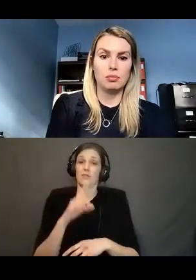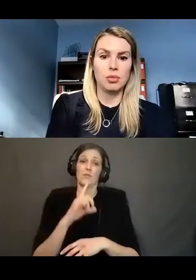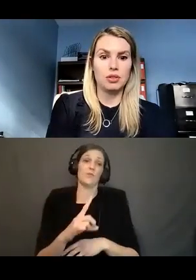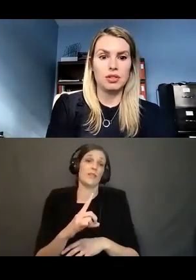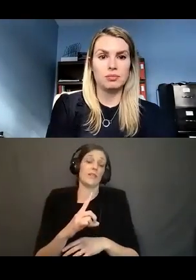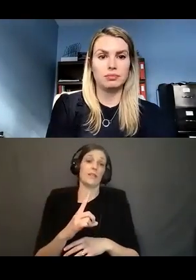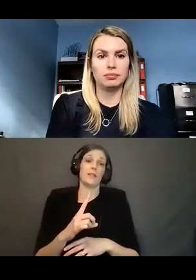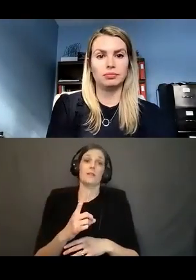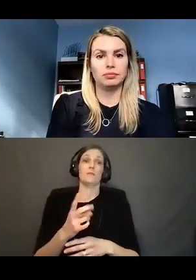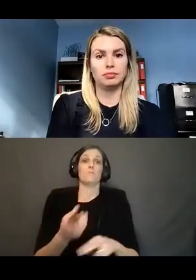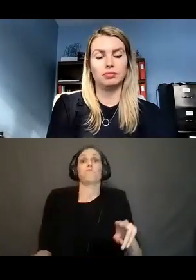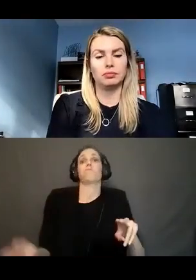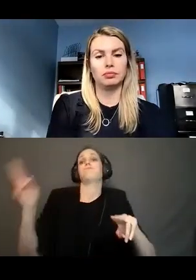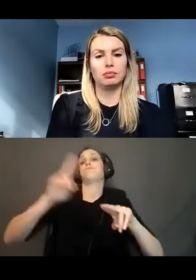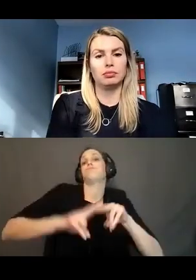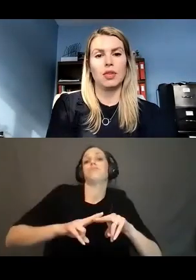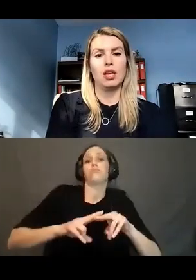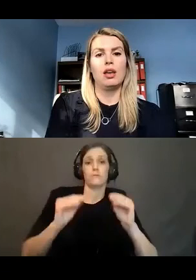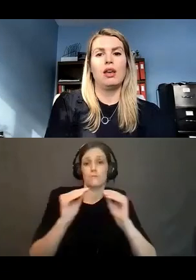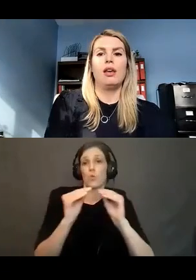greater numbers.